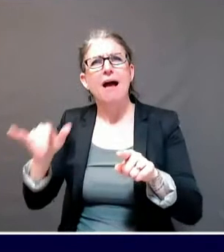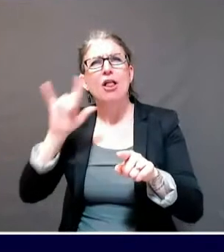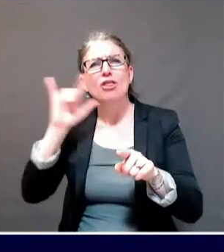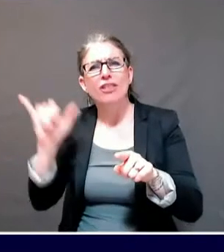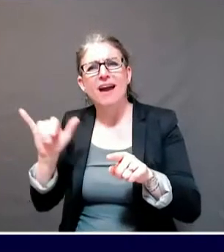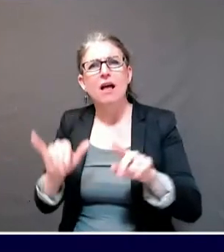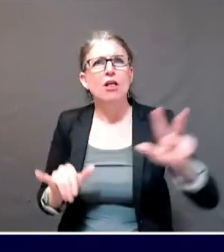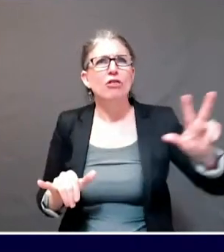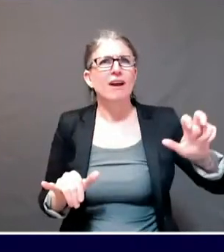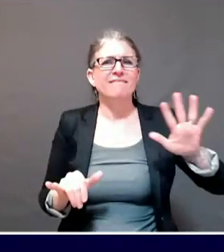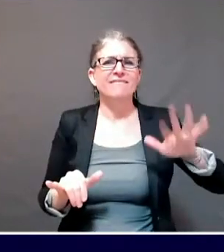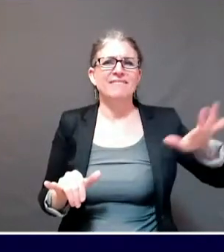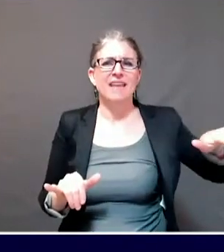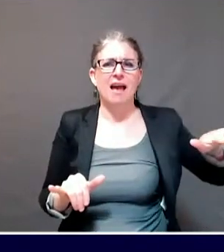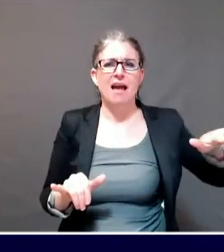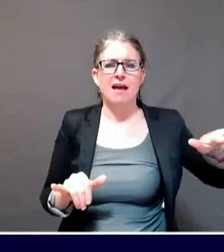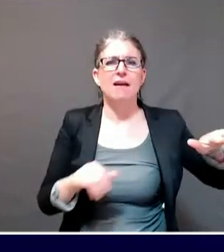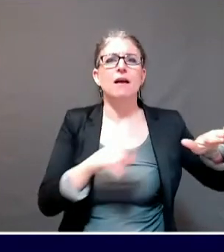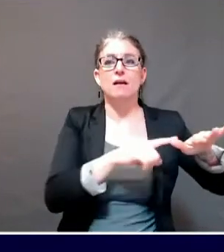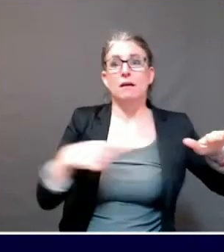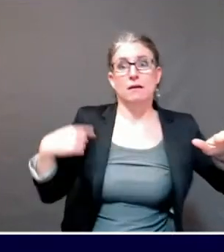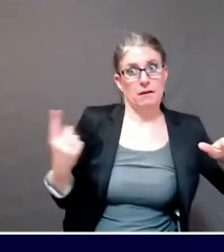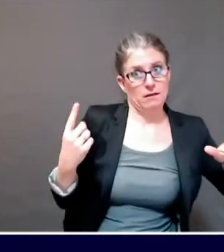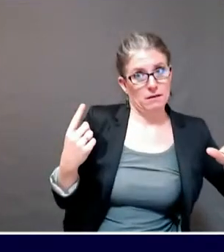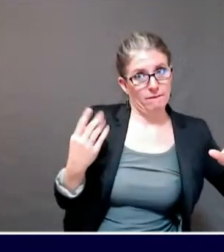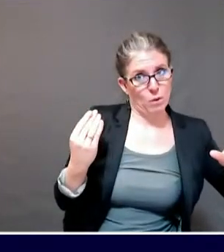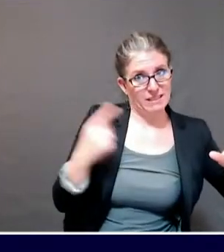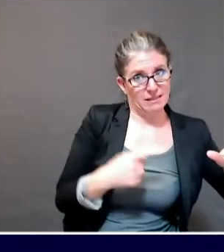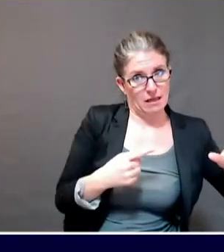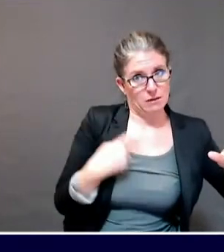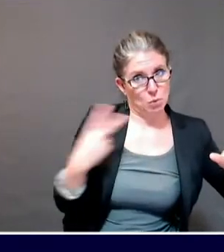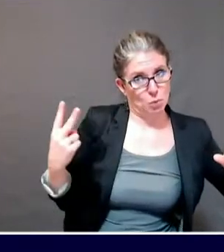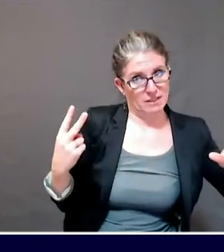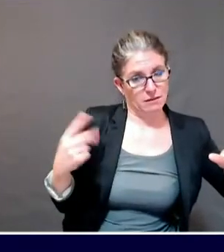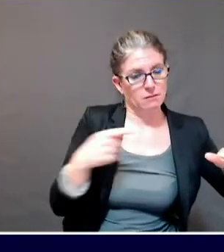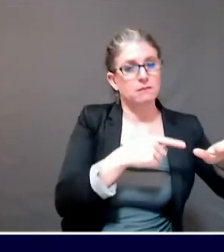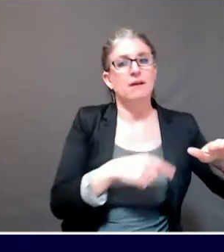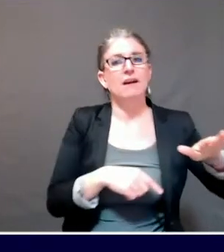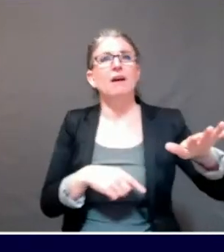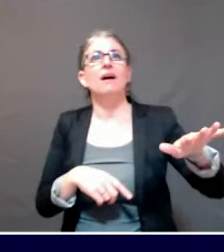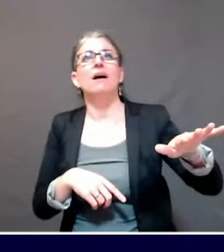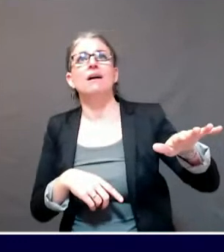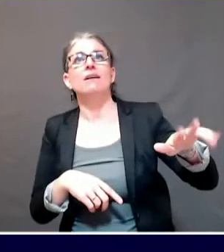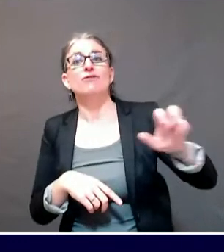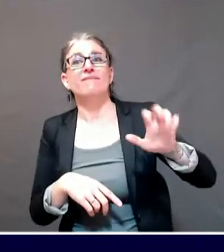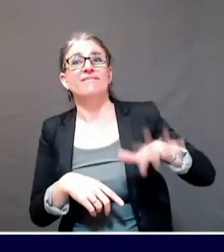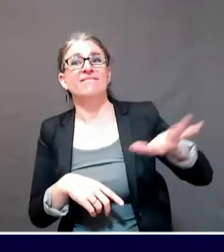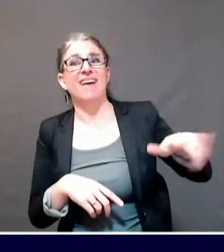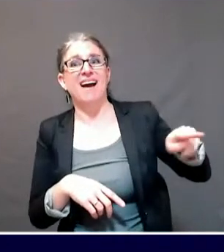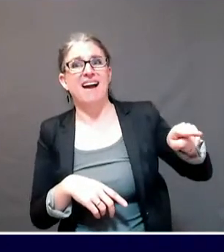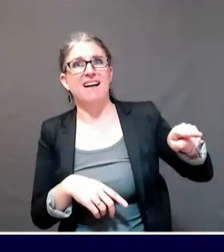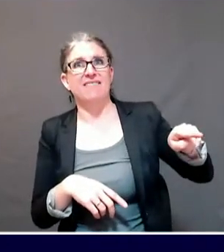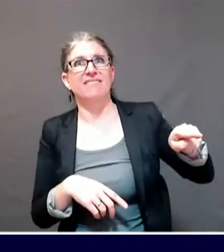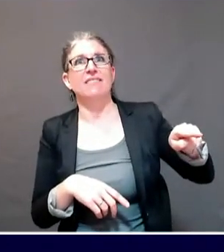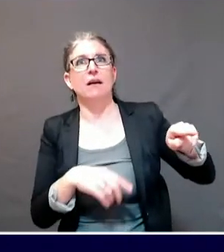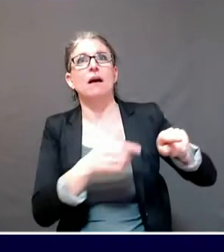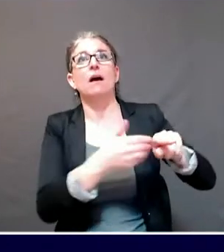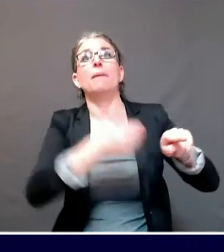that, it was at 336. That's a lot of numbers. What does all of that mean when taken as a